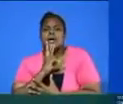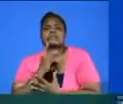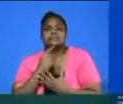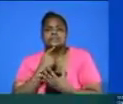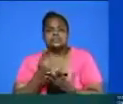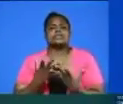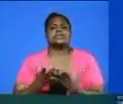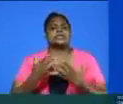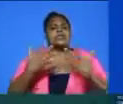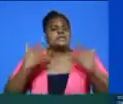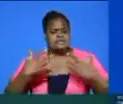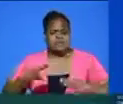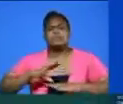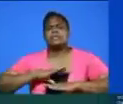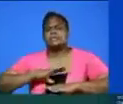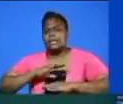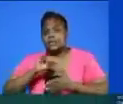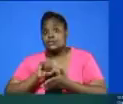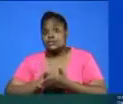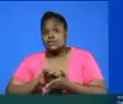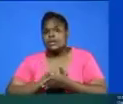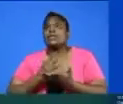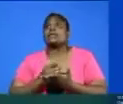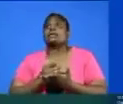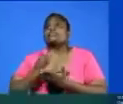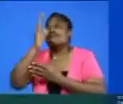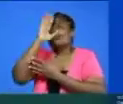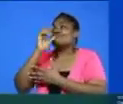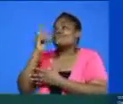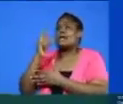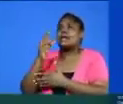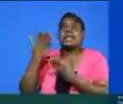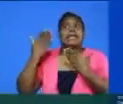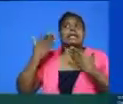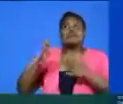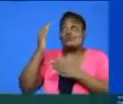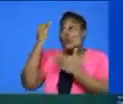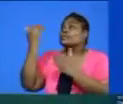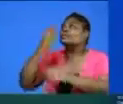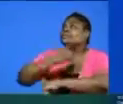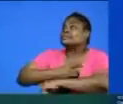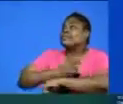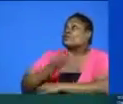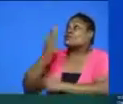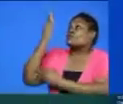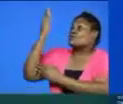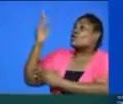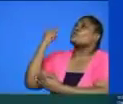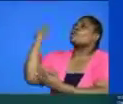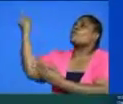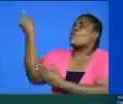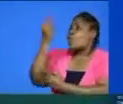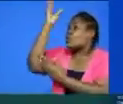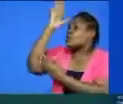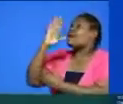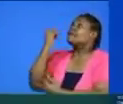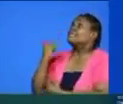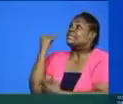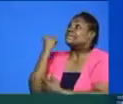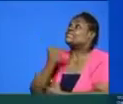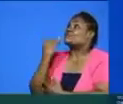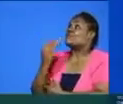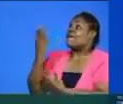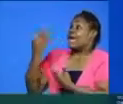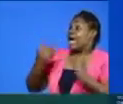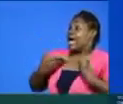the settlement of the argument. And he said, "Oh God, let it be known this day that you are the only God in Israel, and